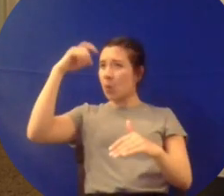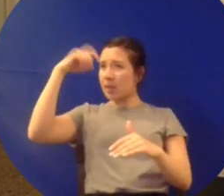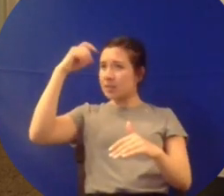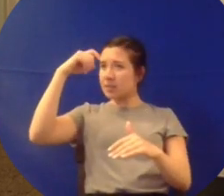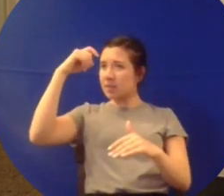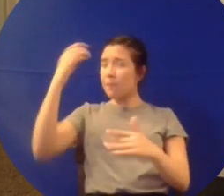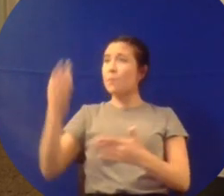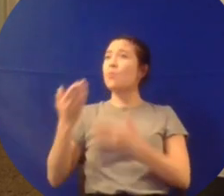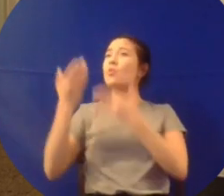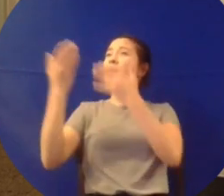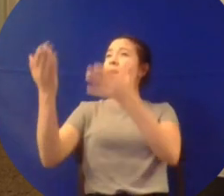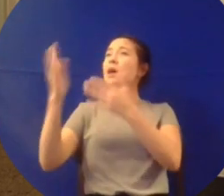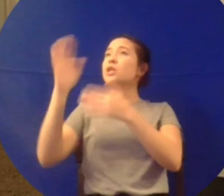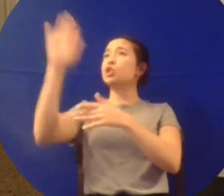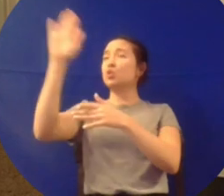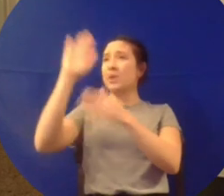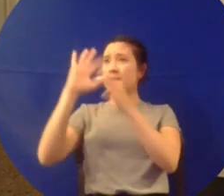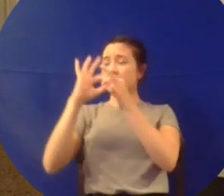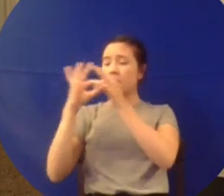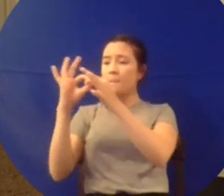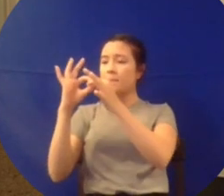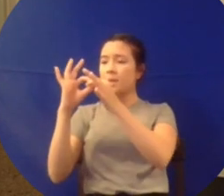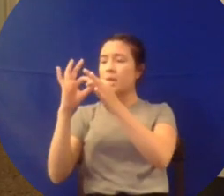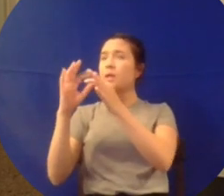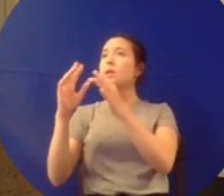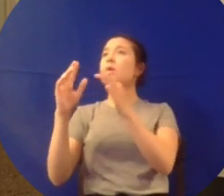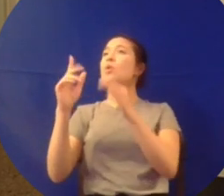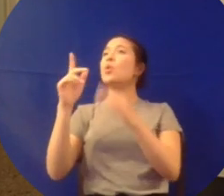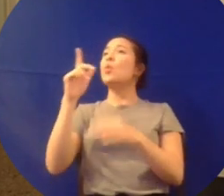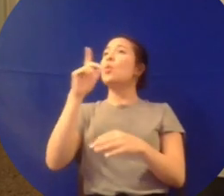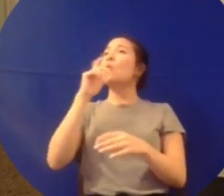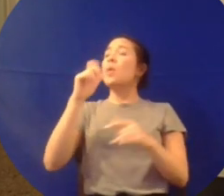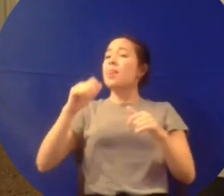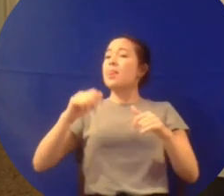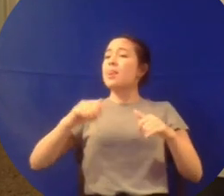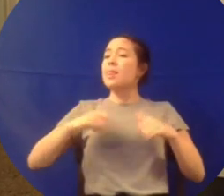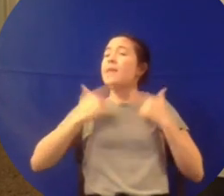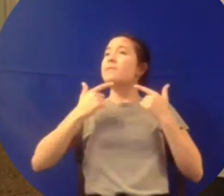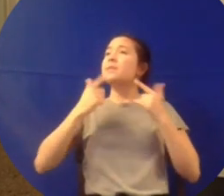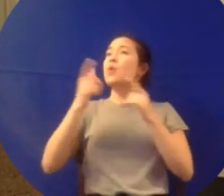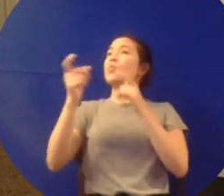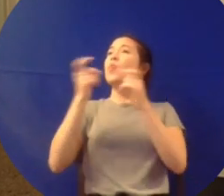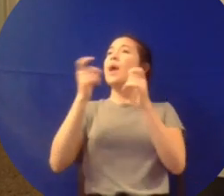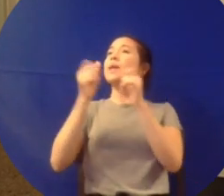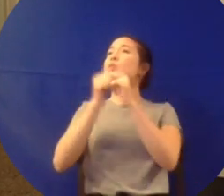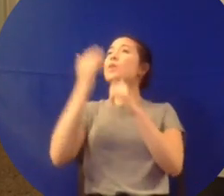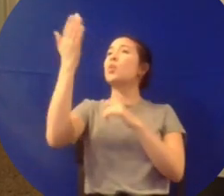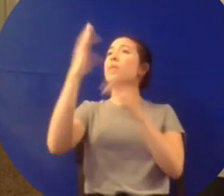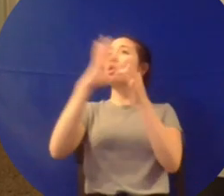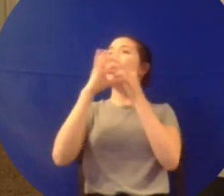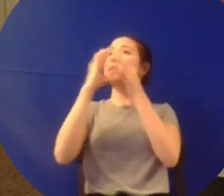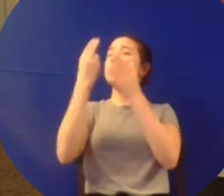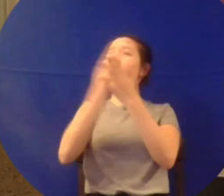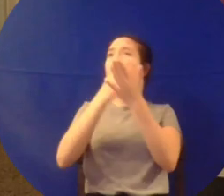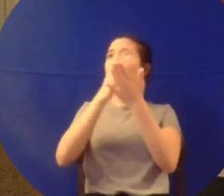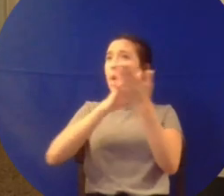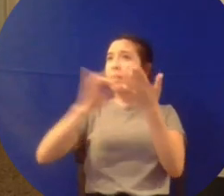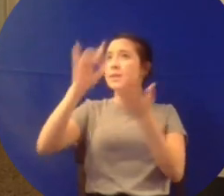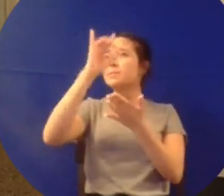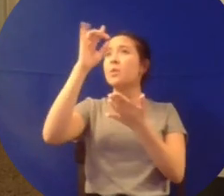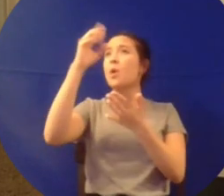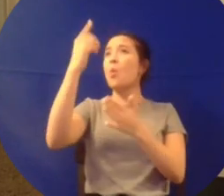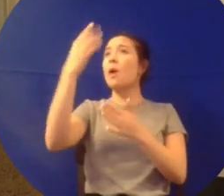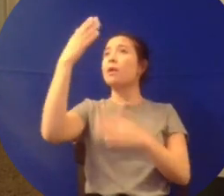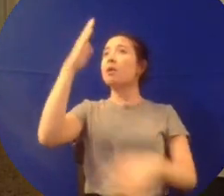company, who lives and reigns with you in the unity of the Holy Spirit, one God, forever and ever.